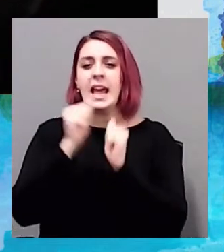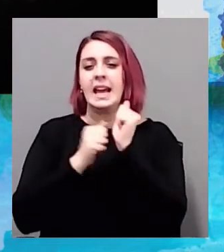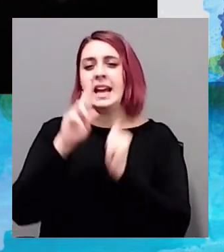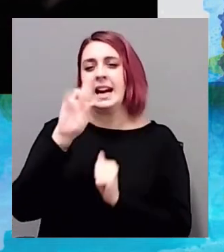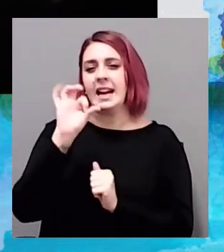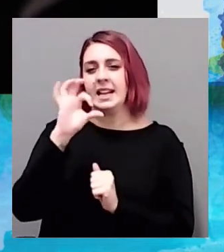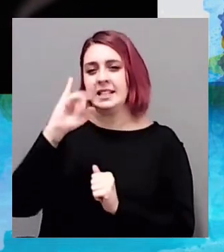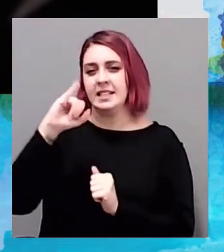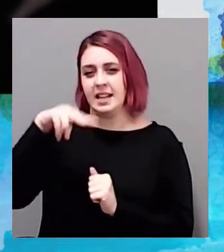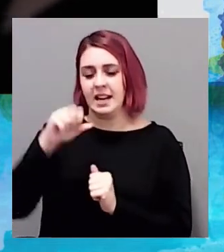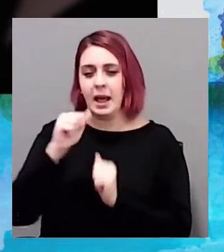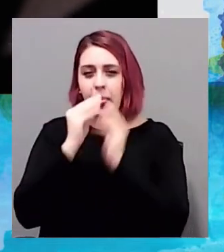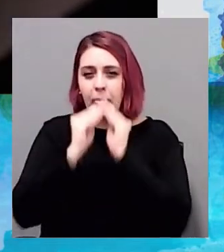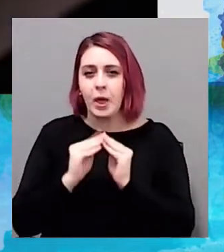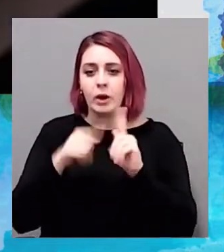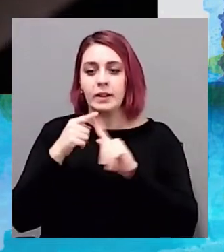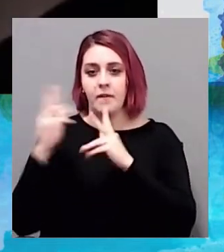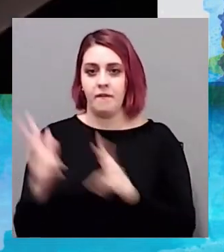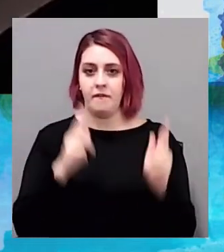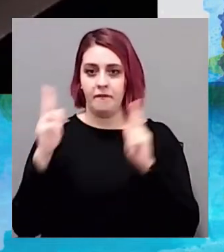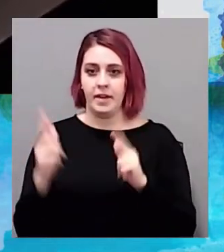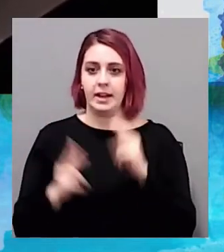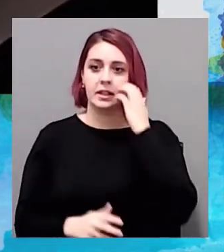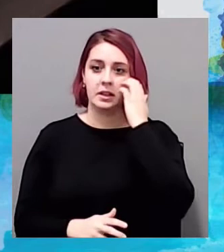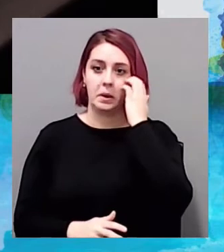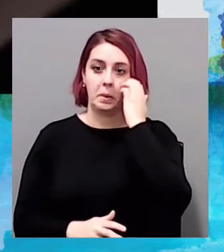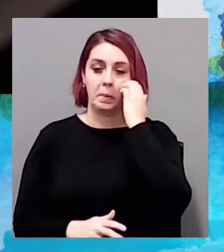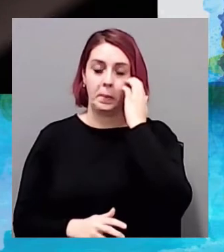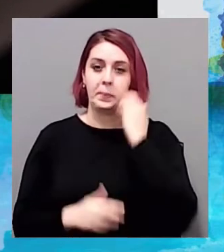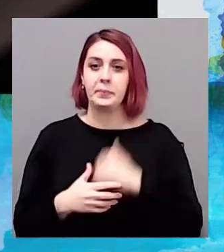and these archaeological artifacts were made.